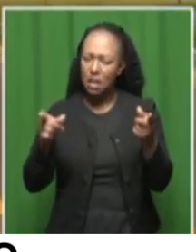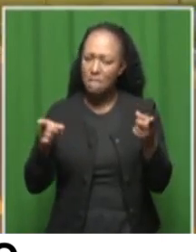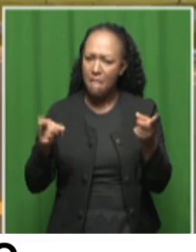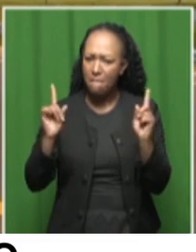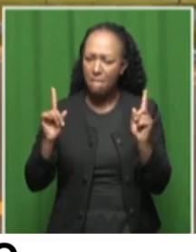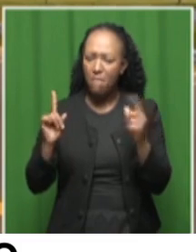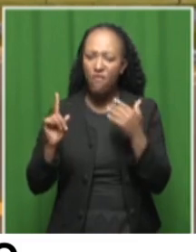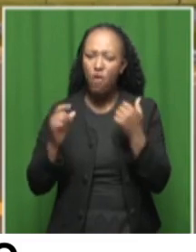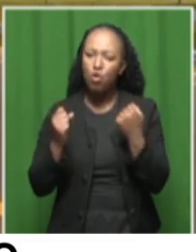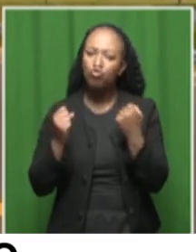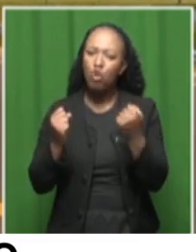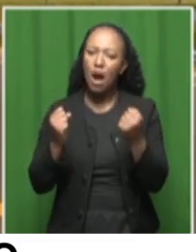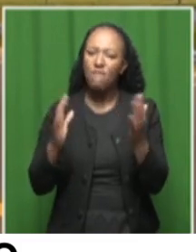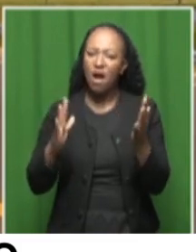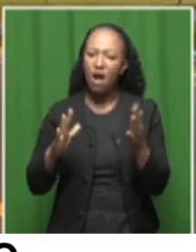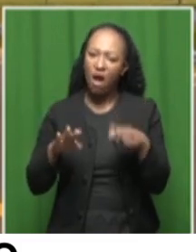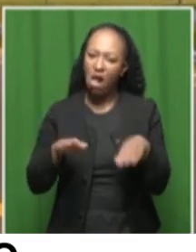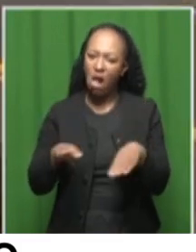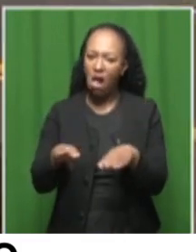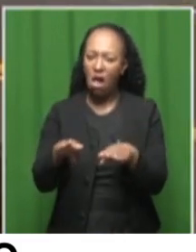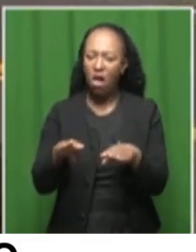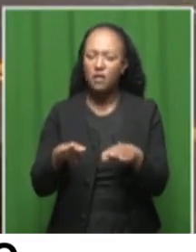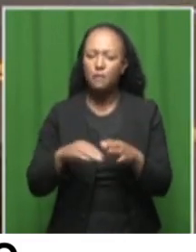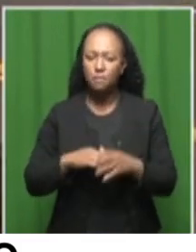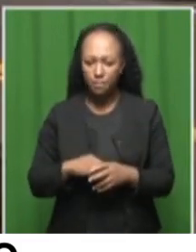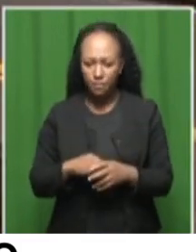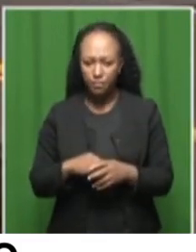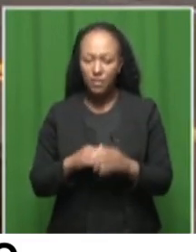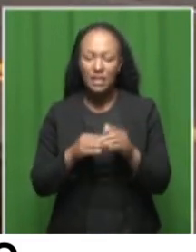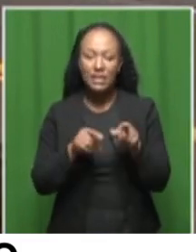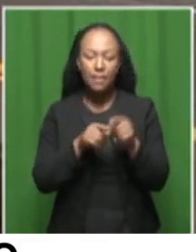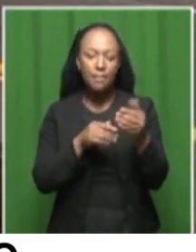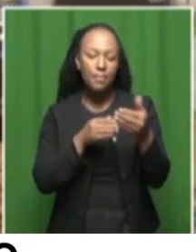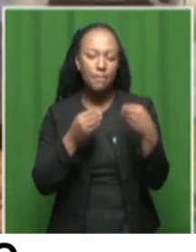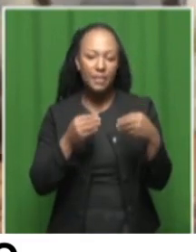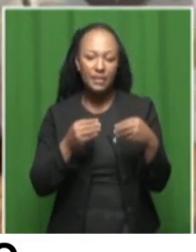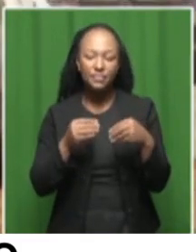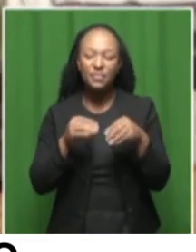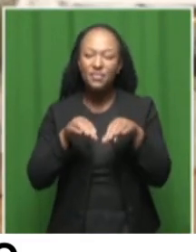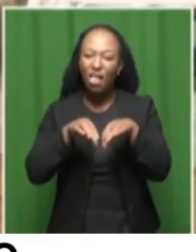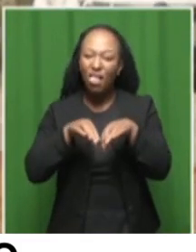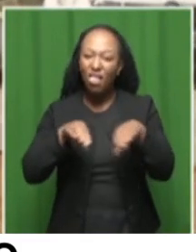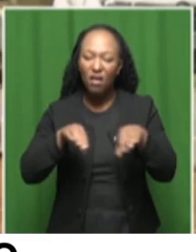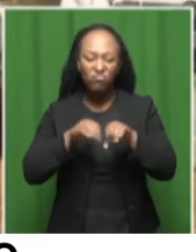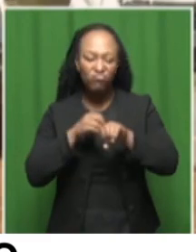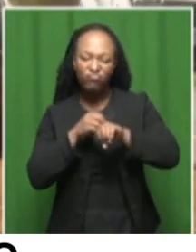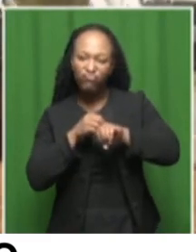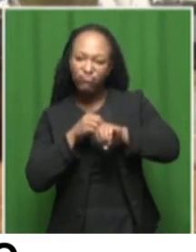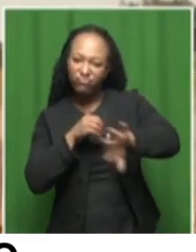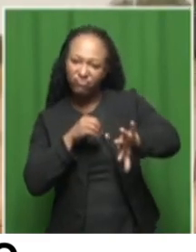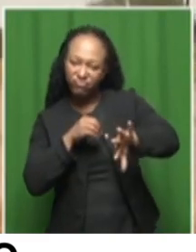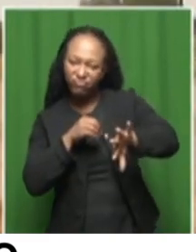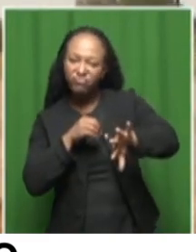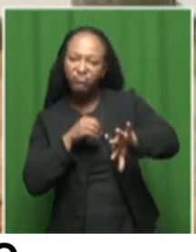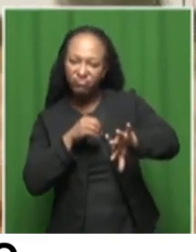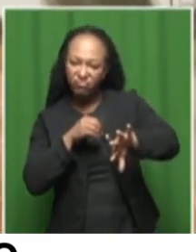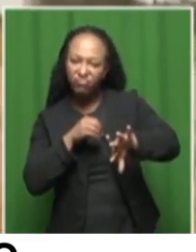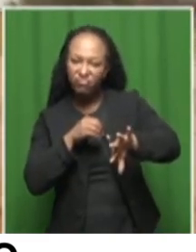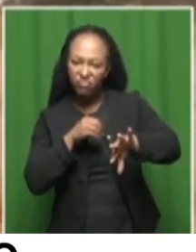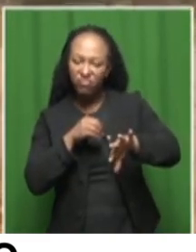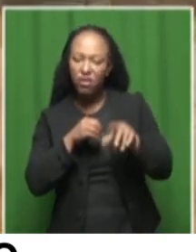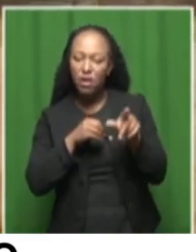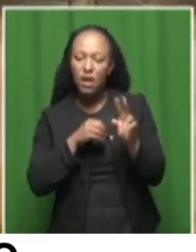motorists and nearby businesses. The massive sewage spill led the Public Protector's Office to launch